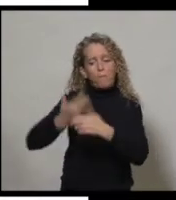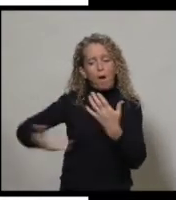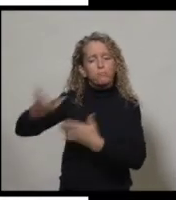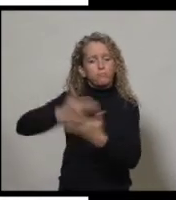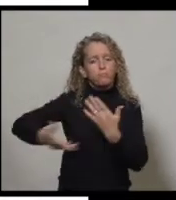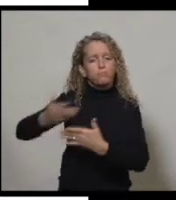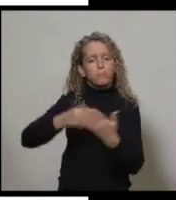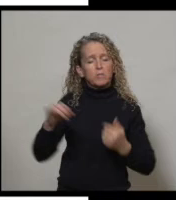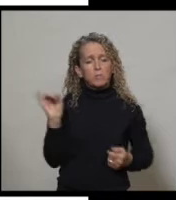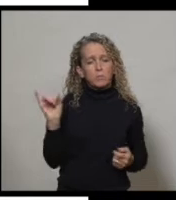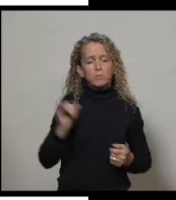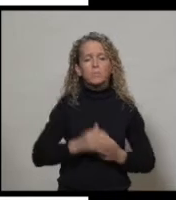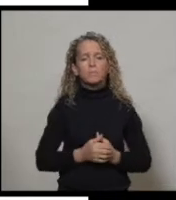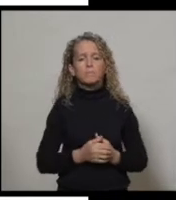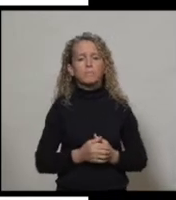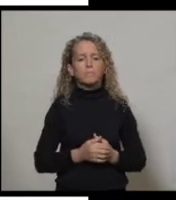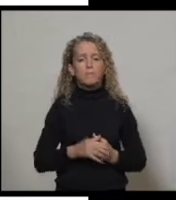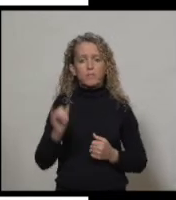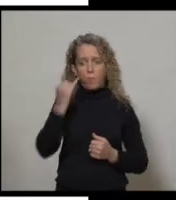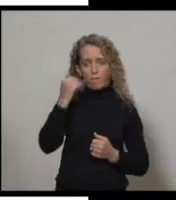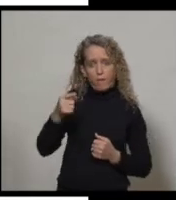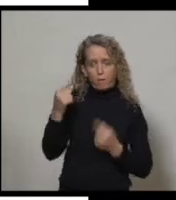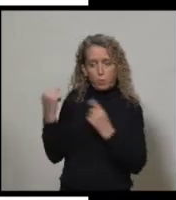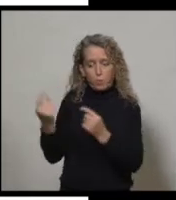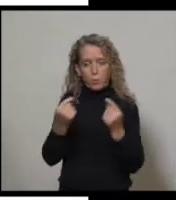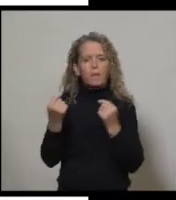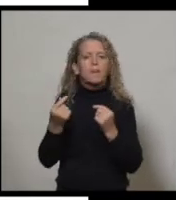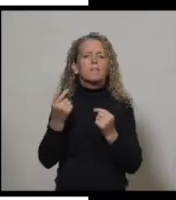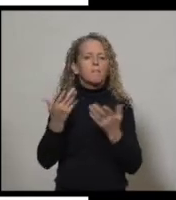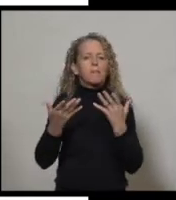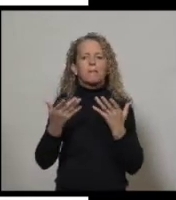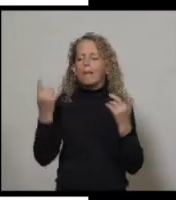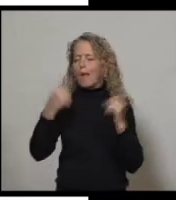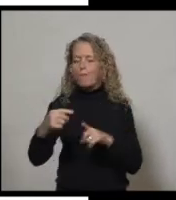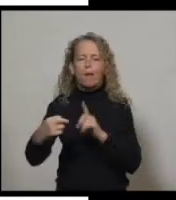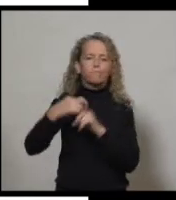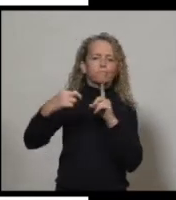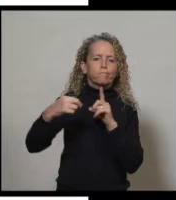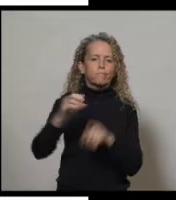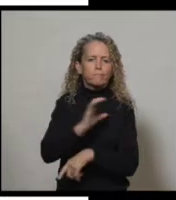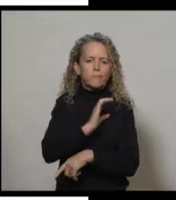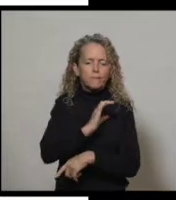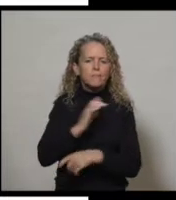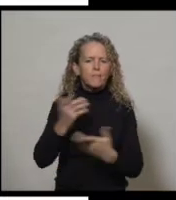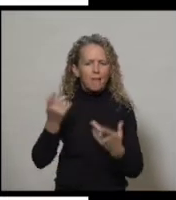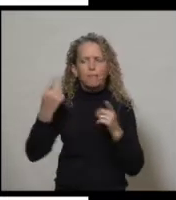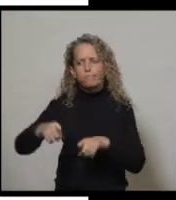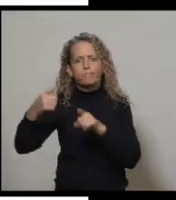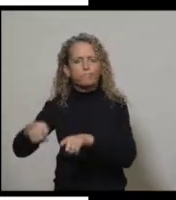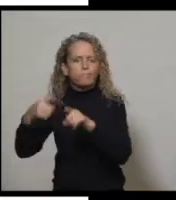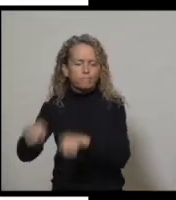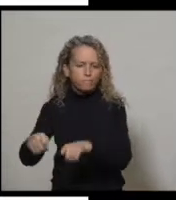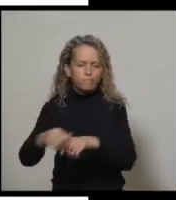some activities as youth that may have been high risk, maybe now they're becoming a bit more in trouble with the law, or there's other outcomes associated with that. And